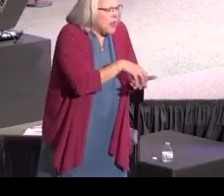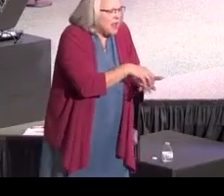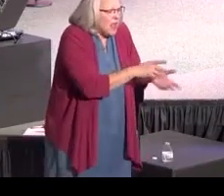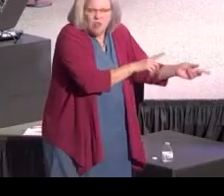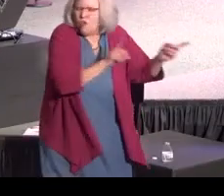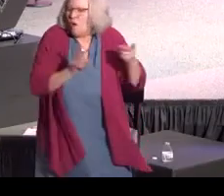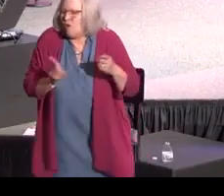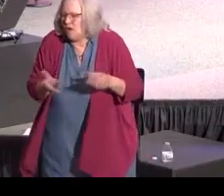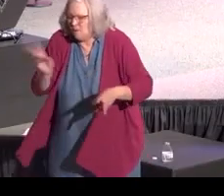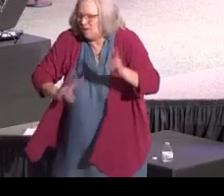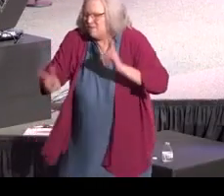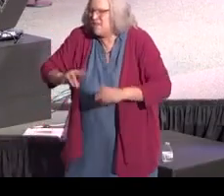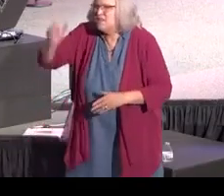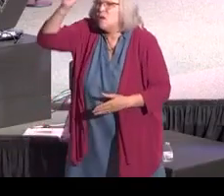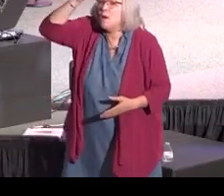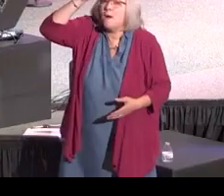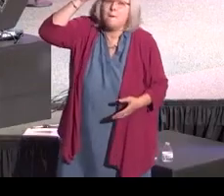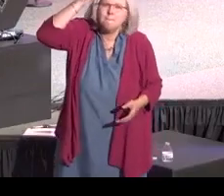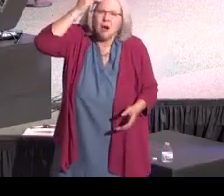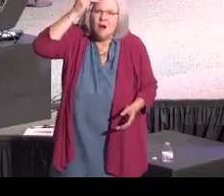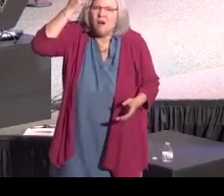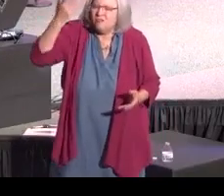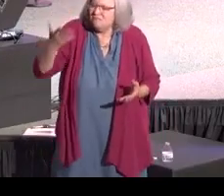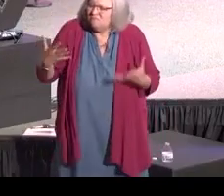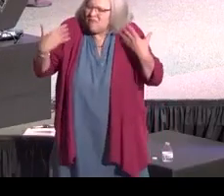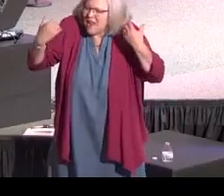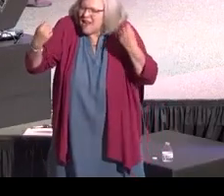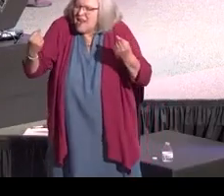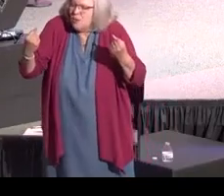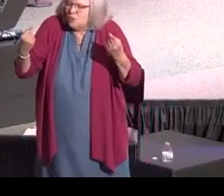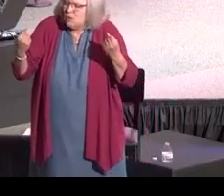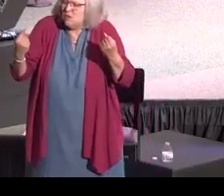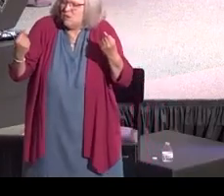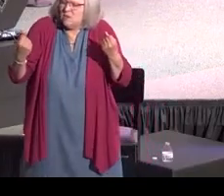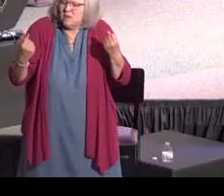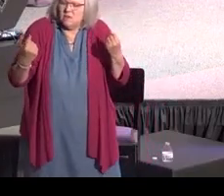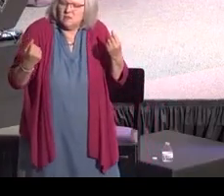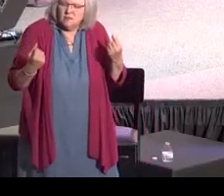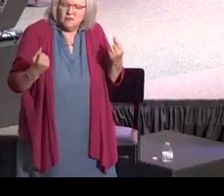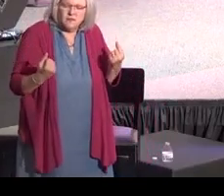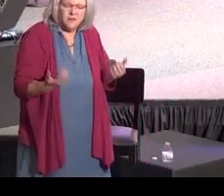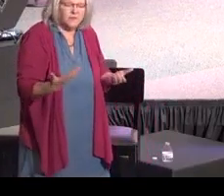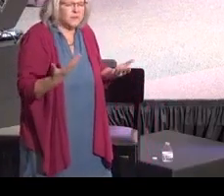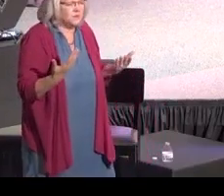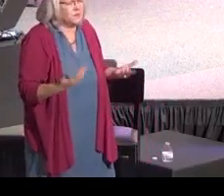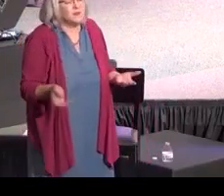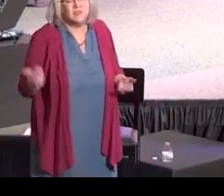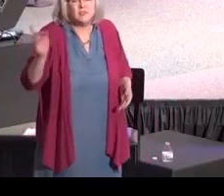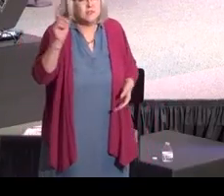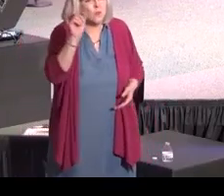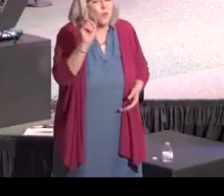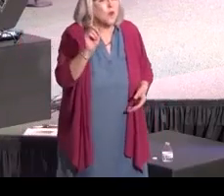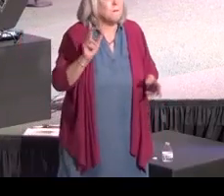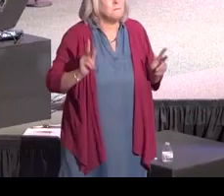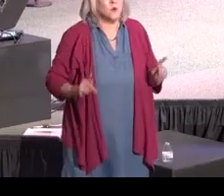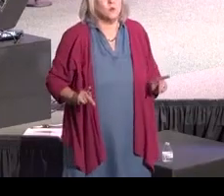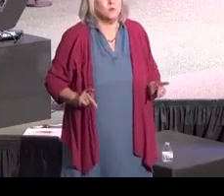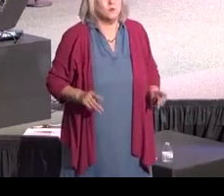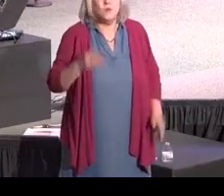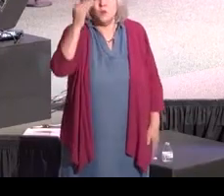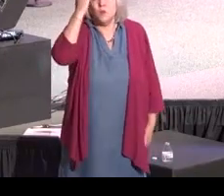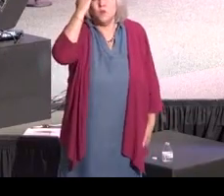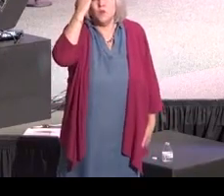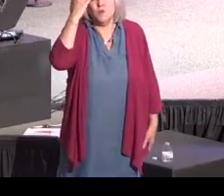willing. One unimpressive person who knew a very impressive God. They all